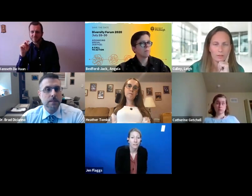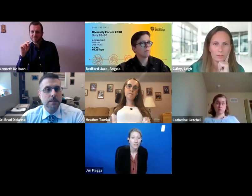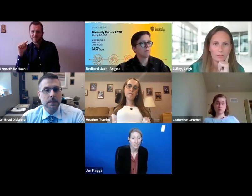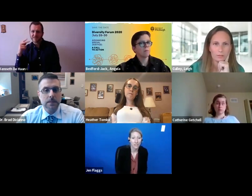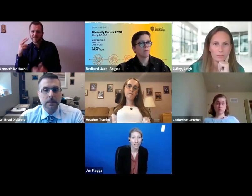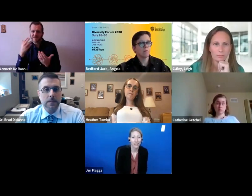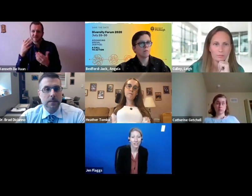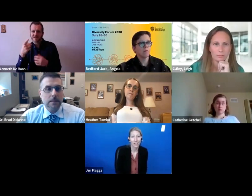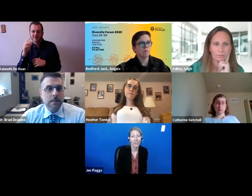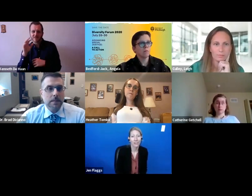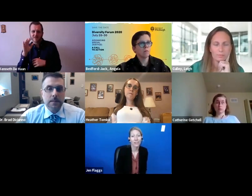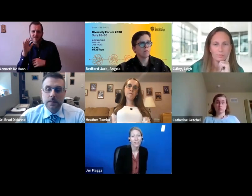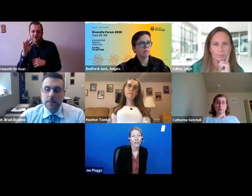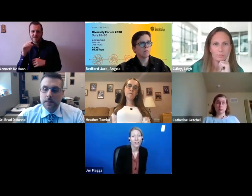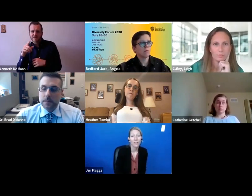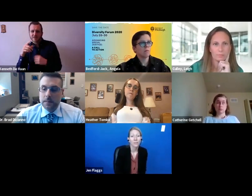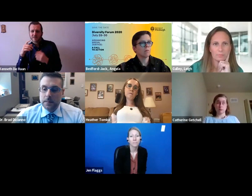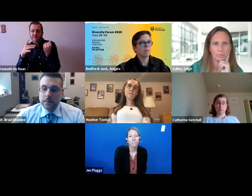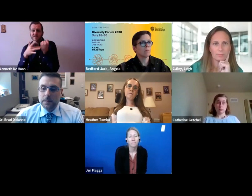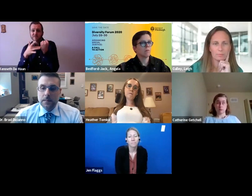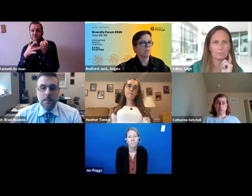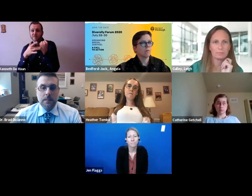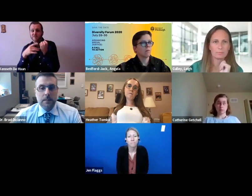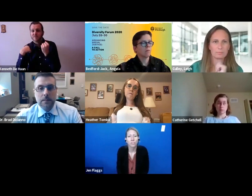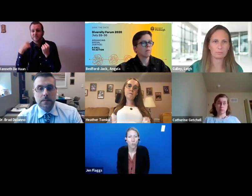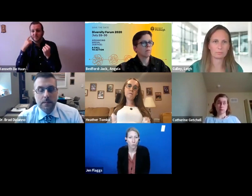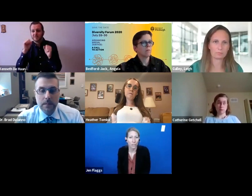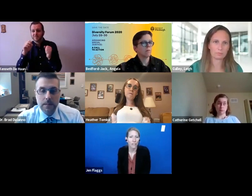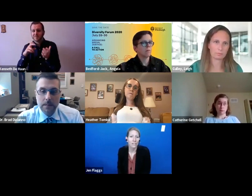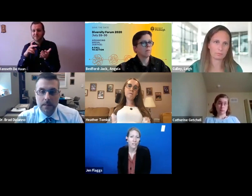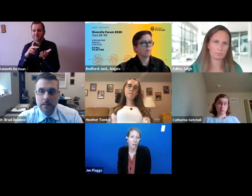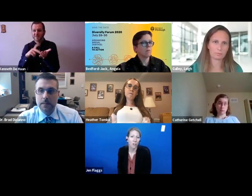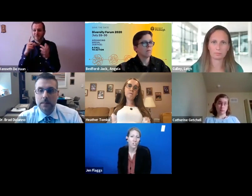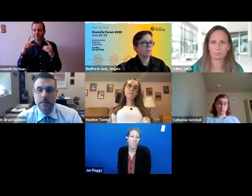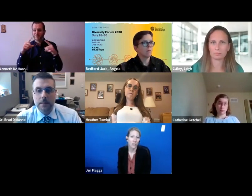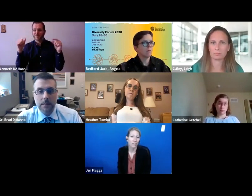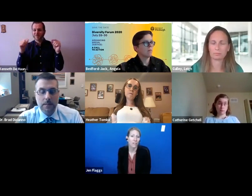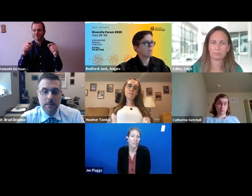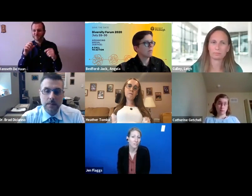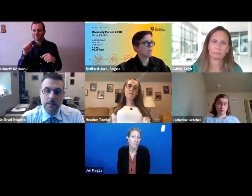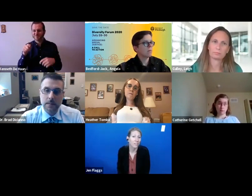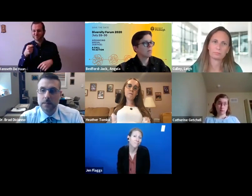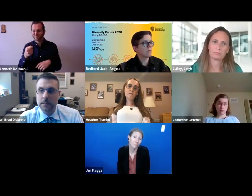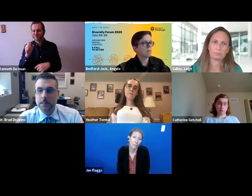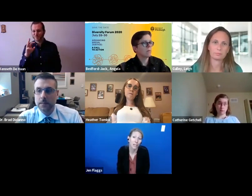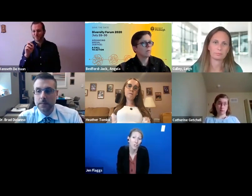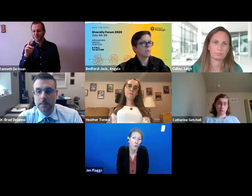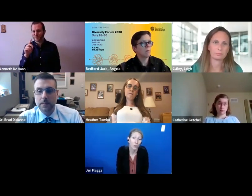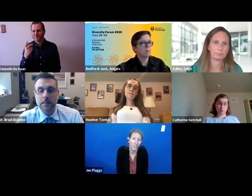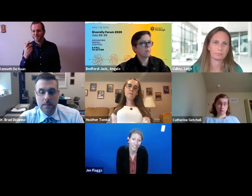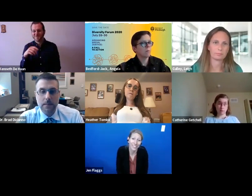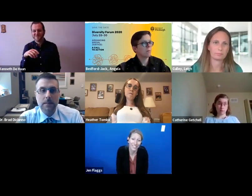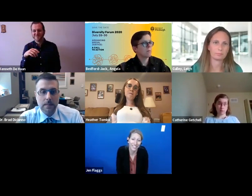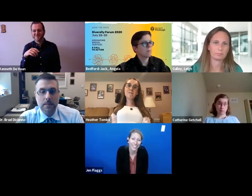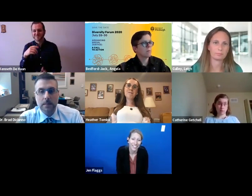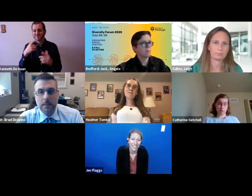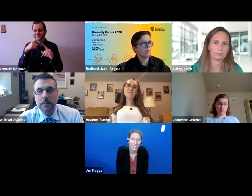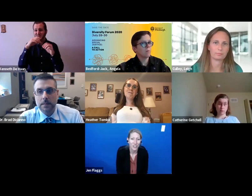And this is Kenneth again. So yes, technology, I think, is a double-edged sword.